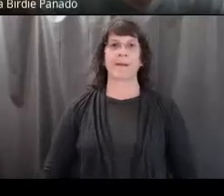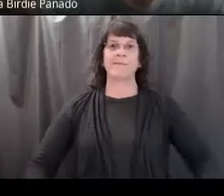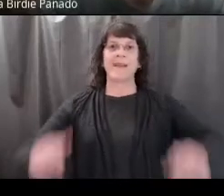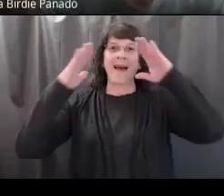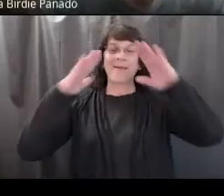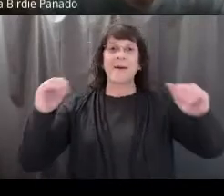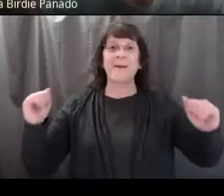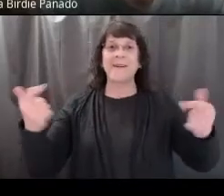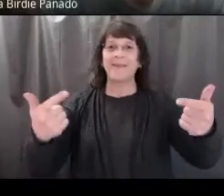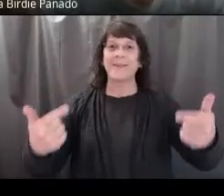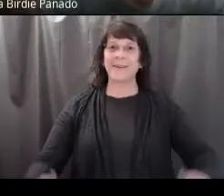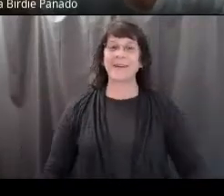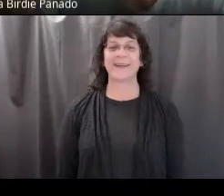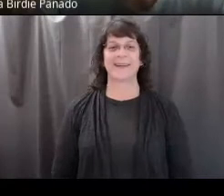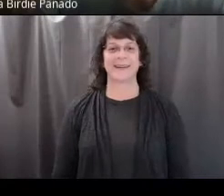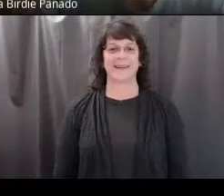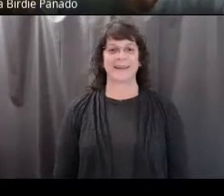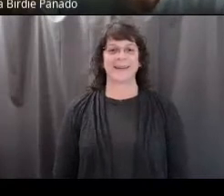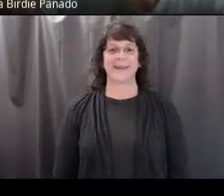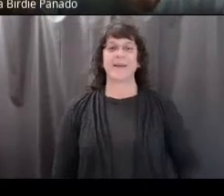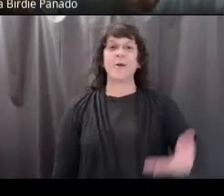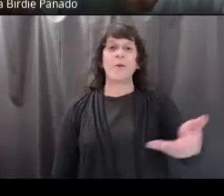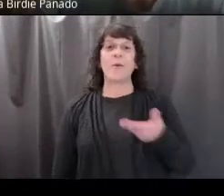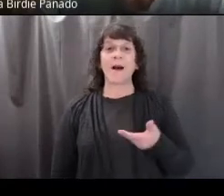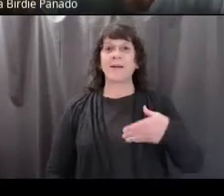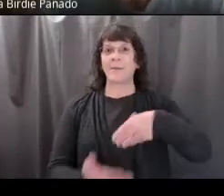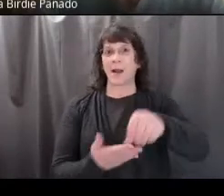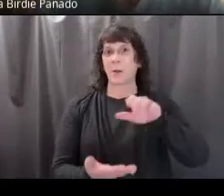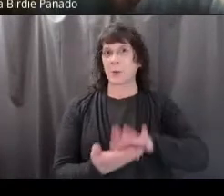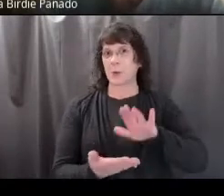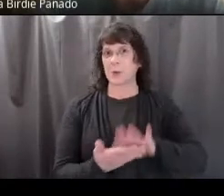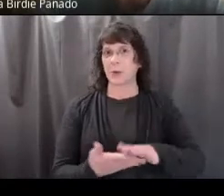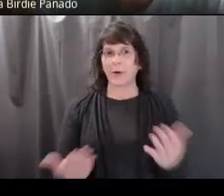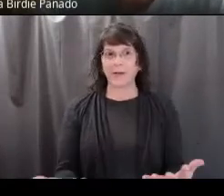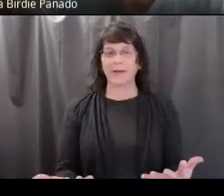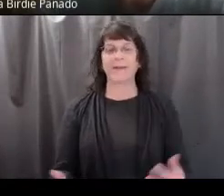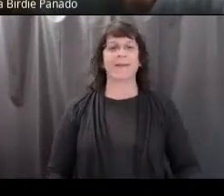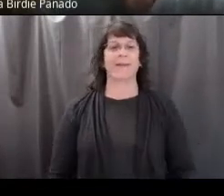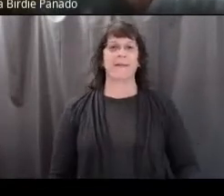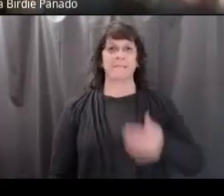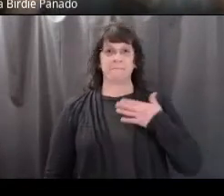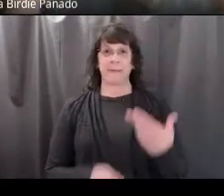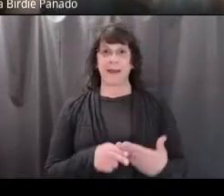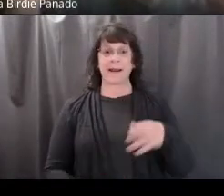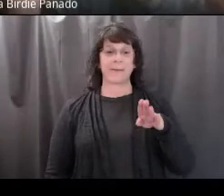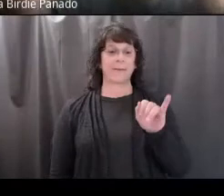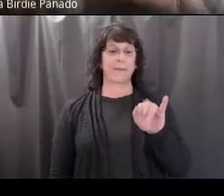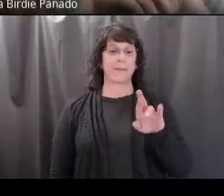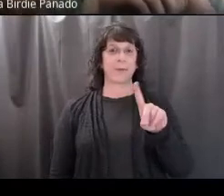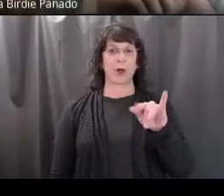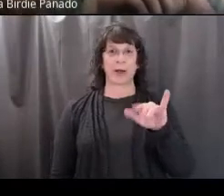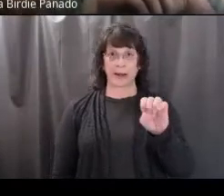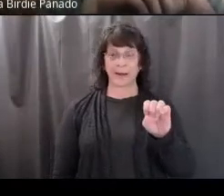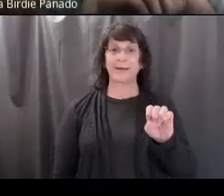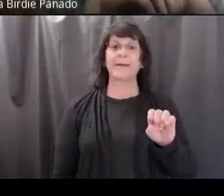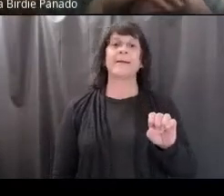Hello, everybody. Welcome to Outdoor School. My name is Birdie,